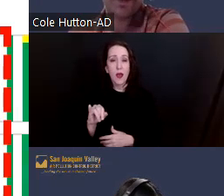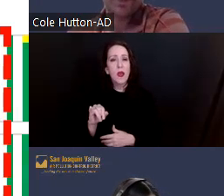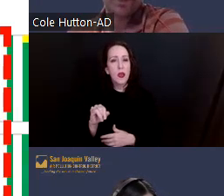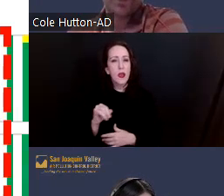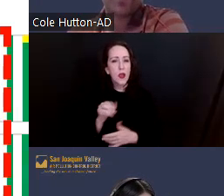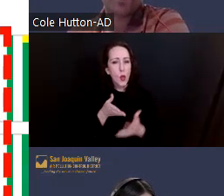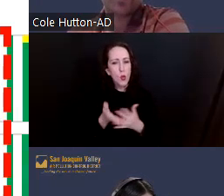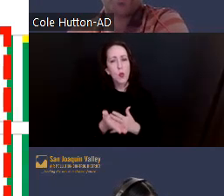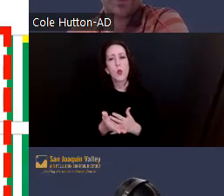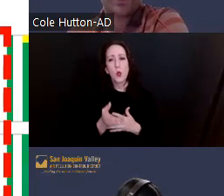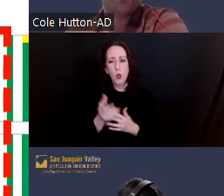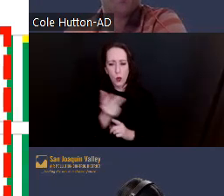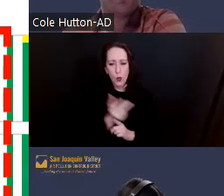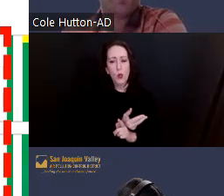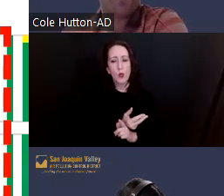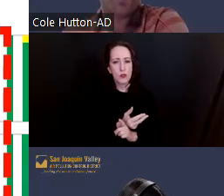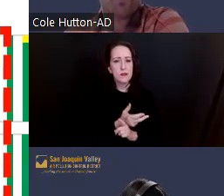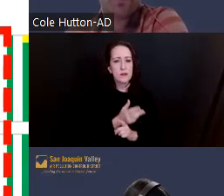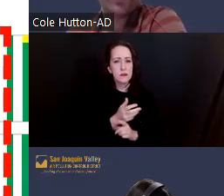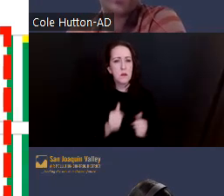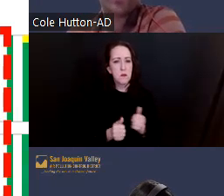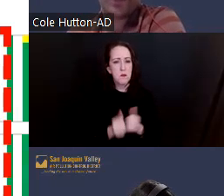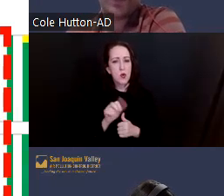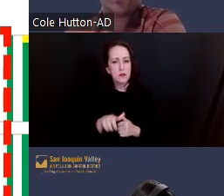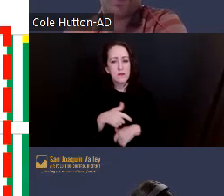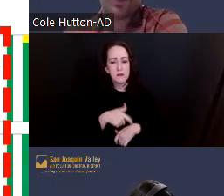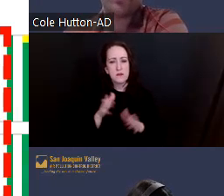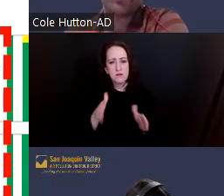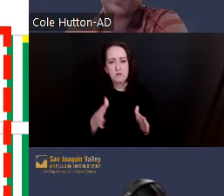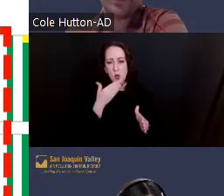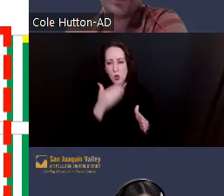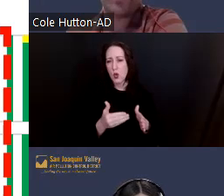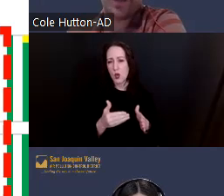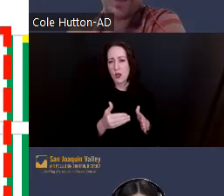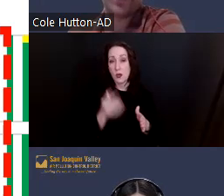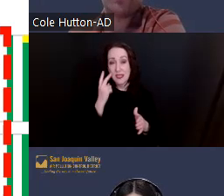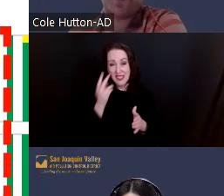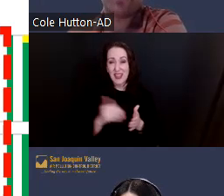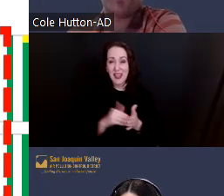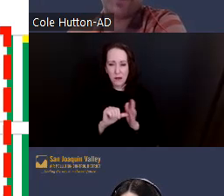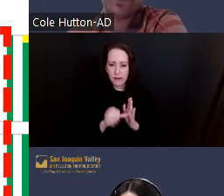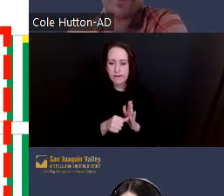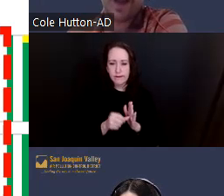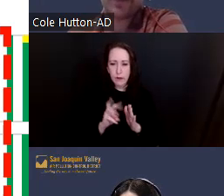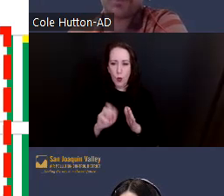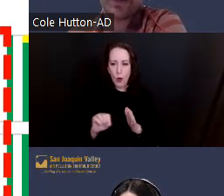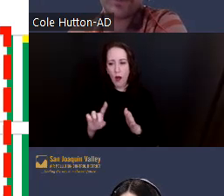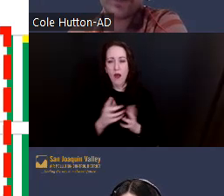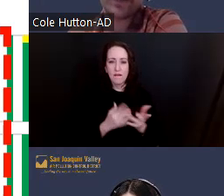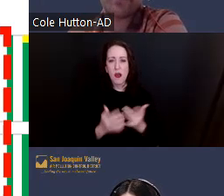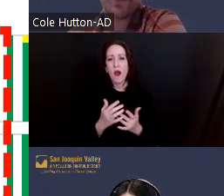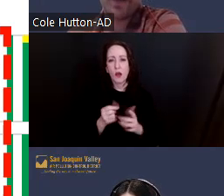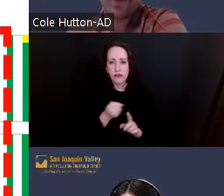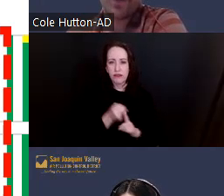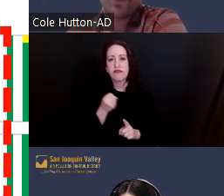quarter, the majority of the quarter is in the good AQI. And you can see, that, again, the highlighted wildfire impacts where we can